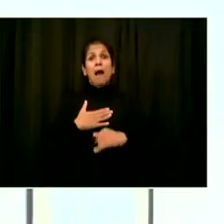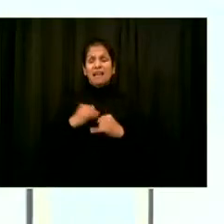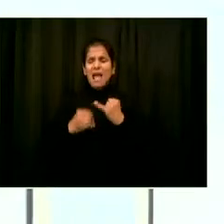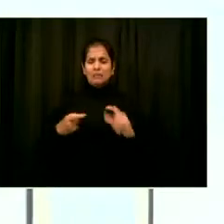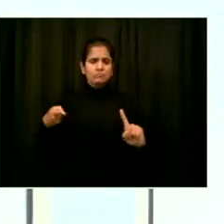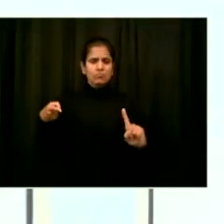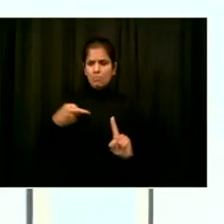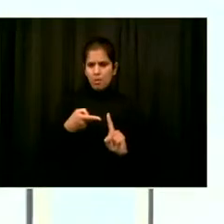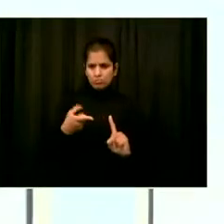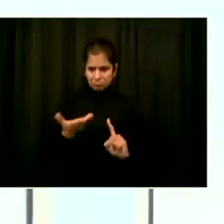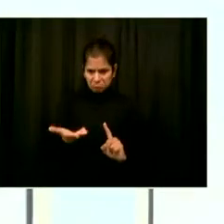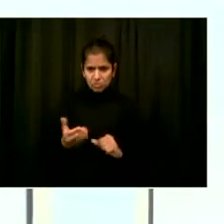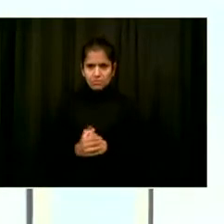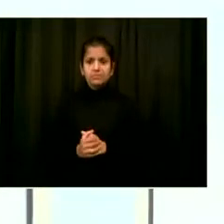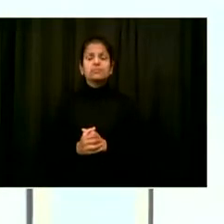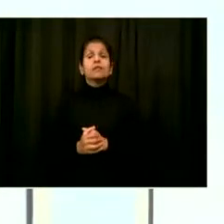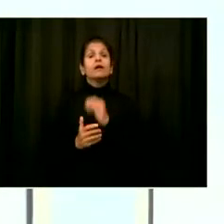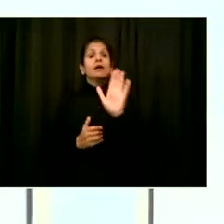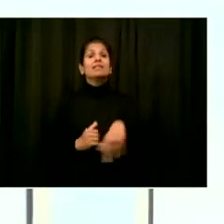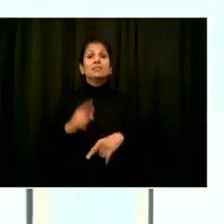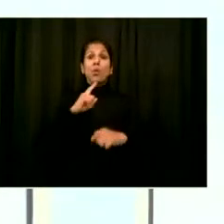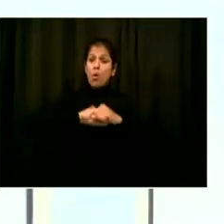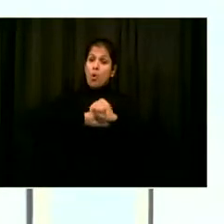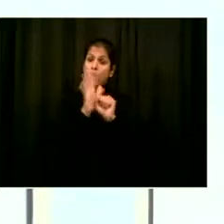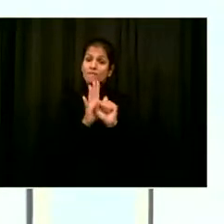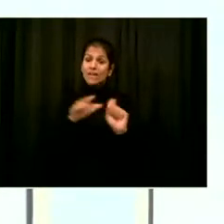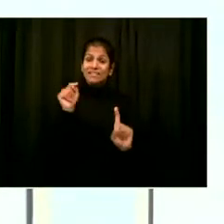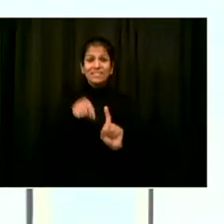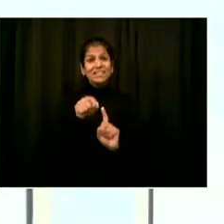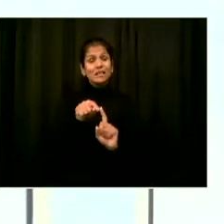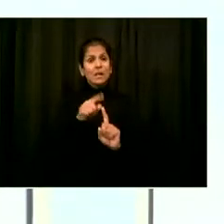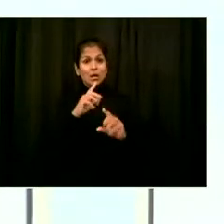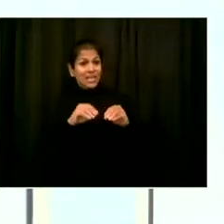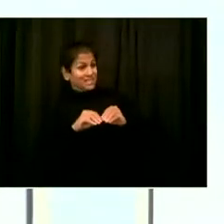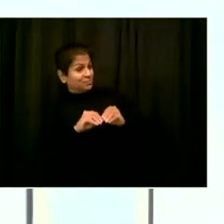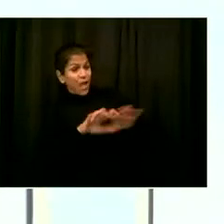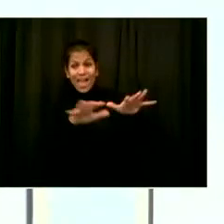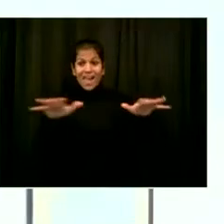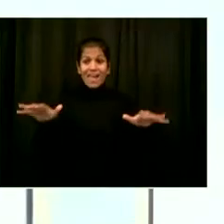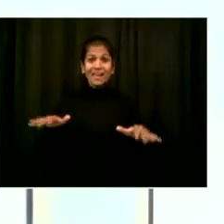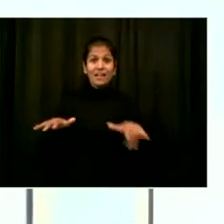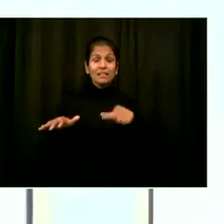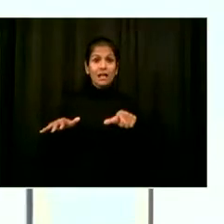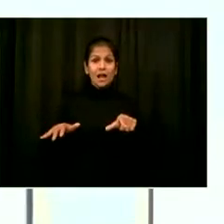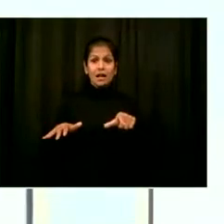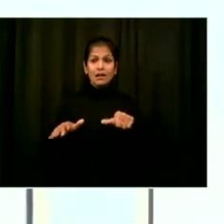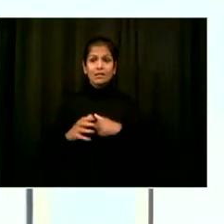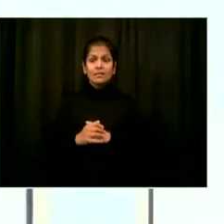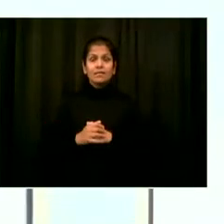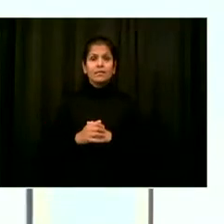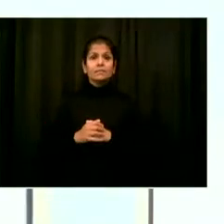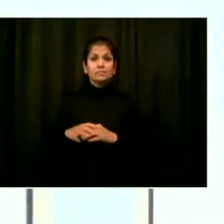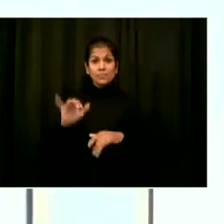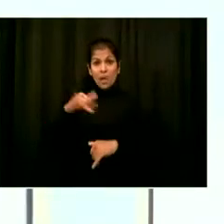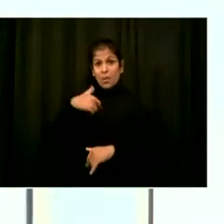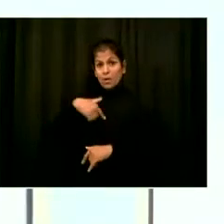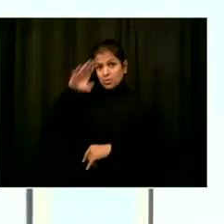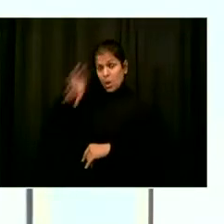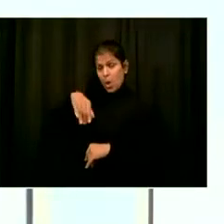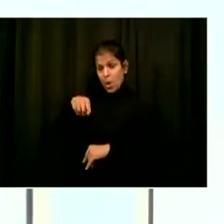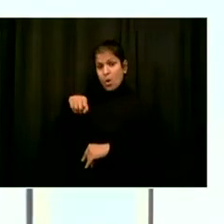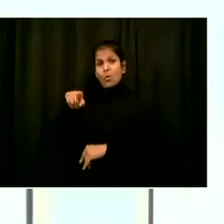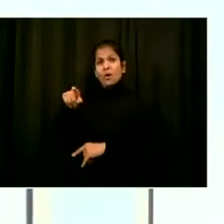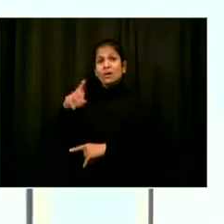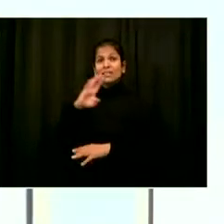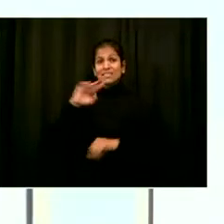spread um beyond what the mayor has already said is that we know again both from our experience here in New York City